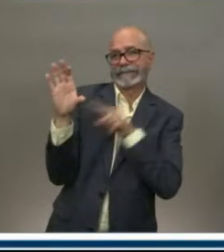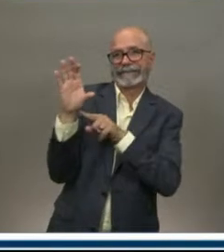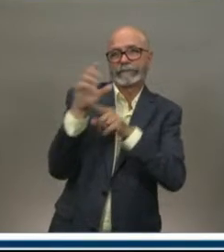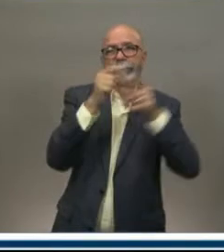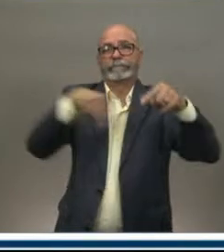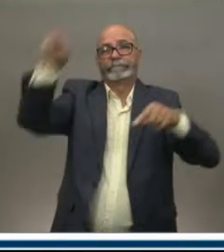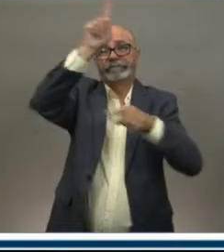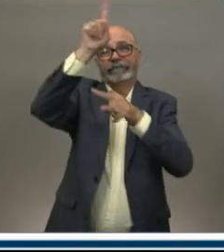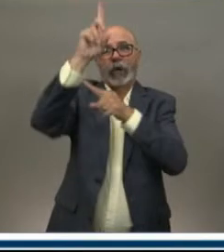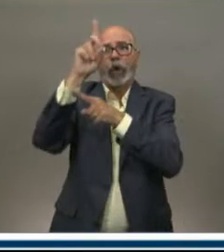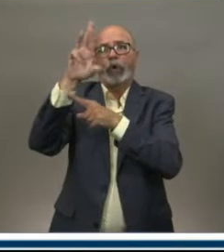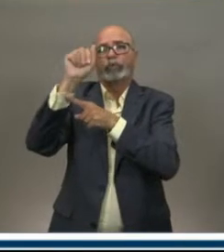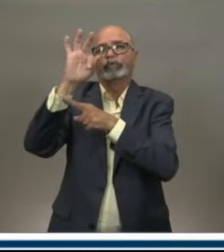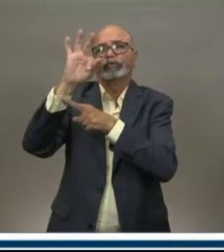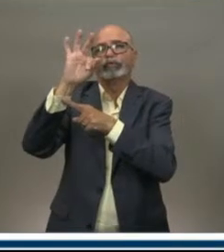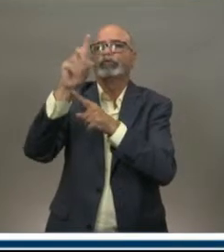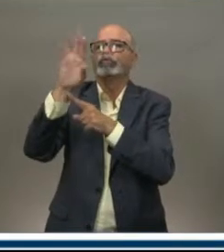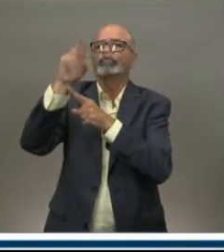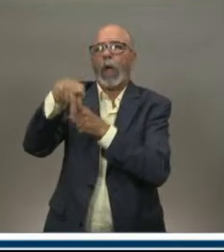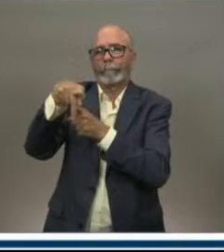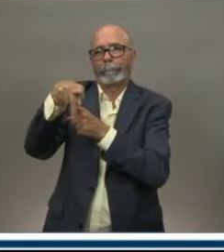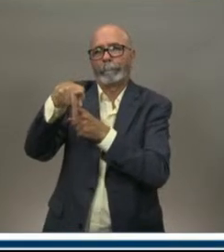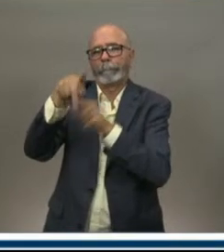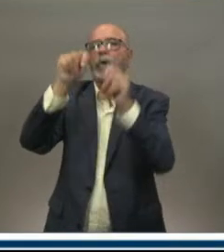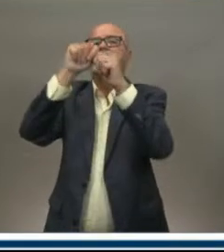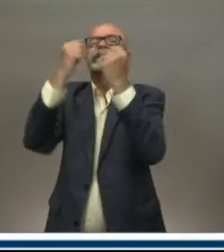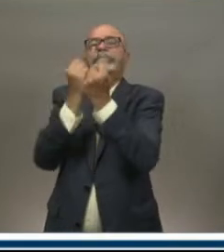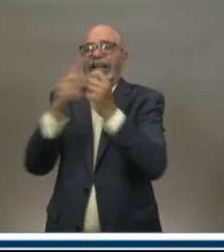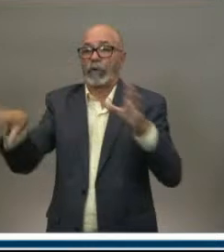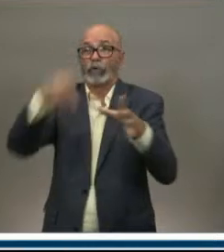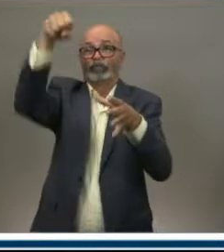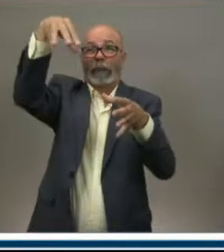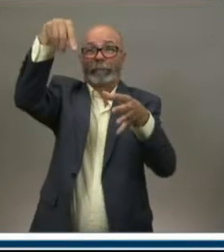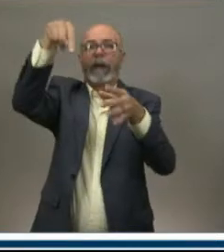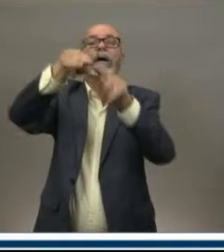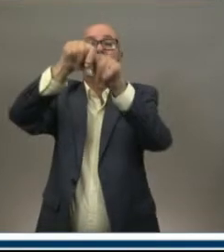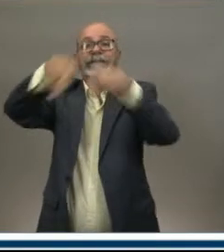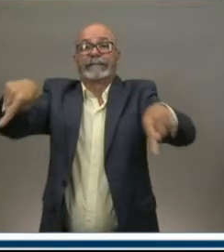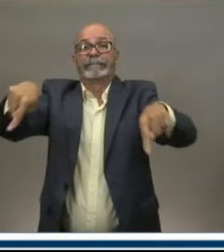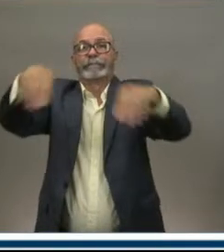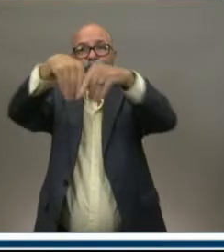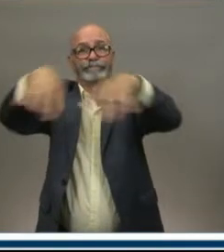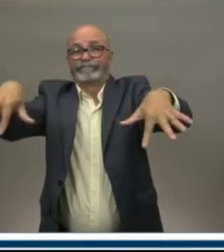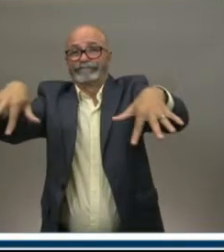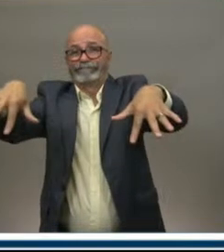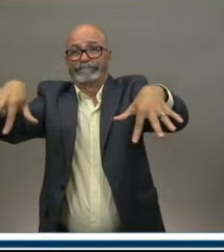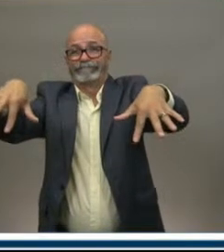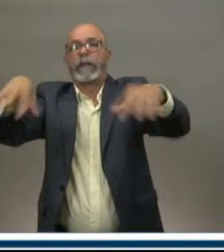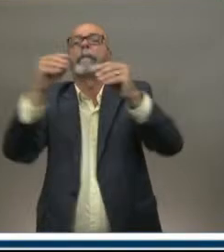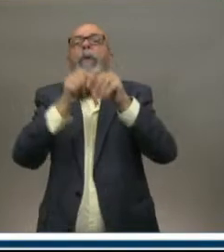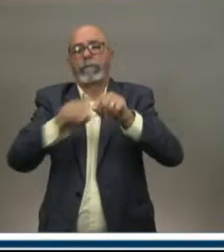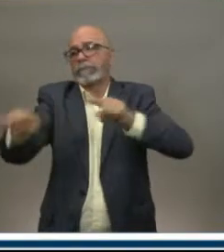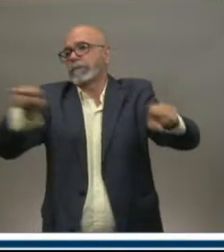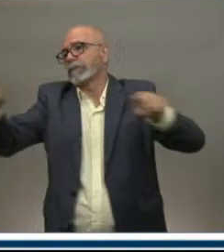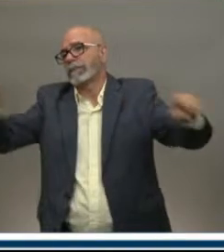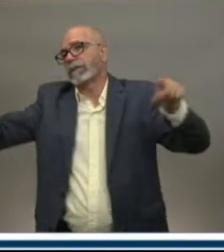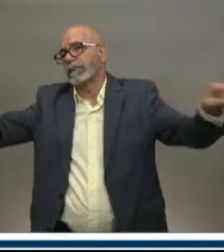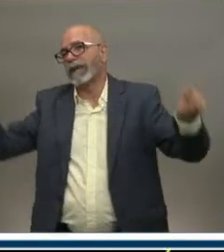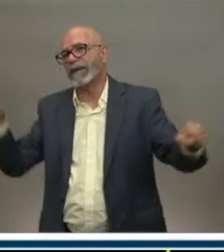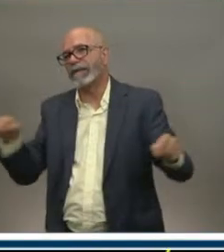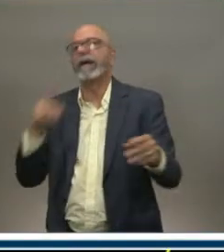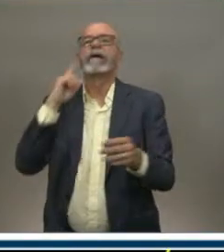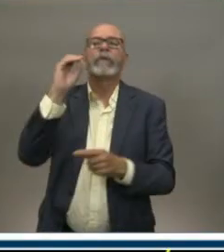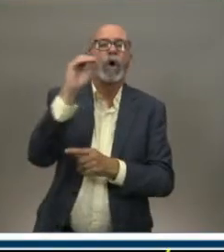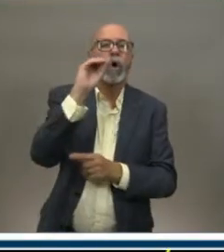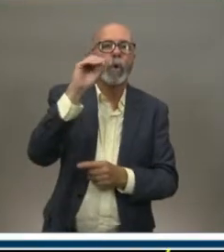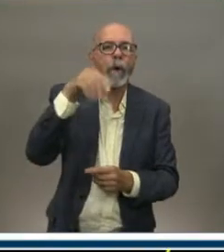That team then may be multidisciplinary and tap into occupational health and safety, infection prevention